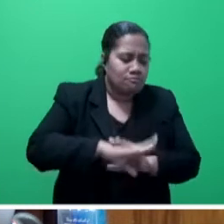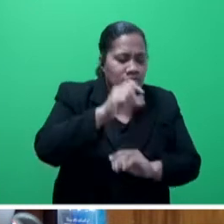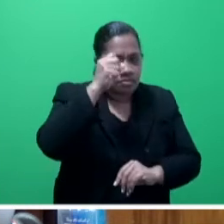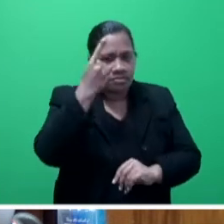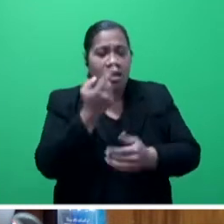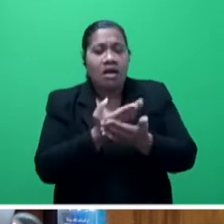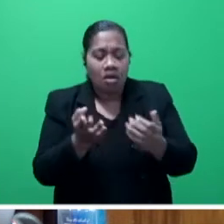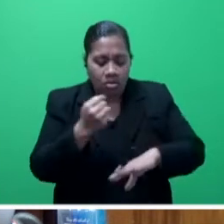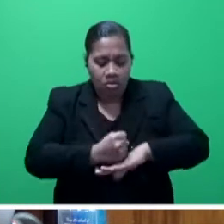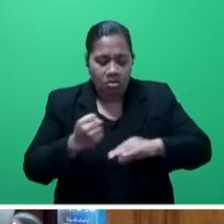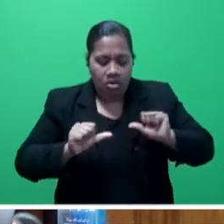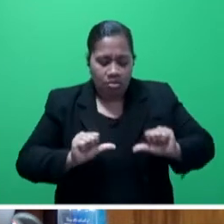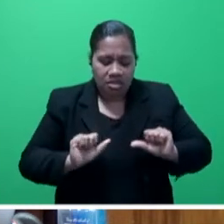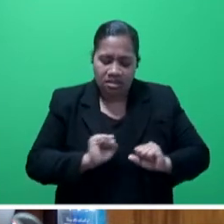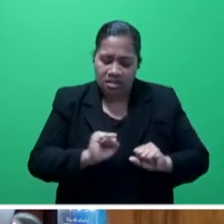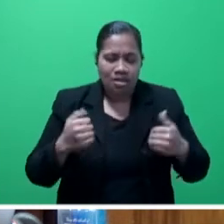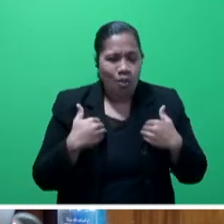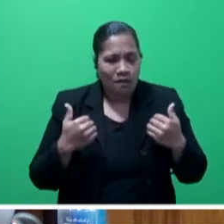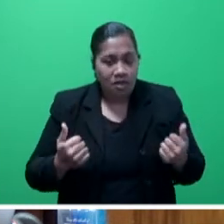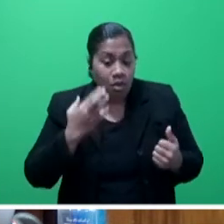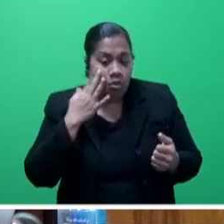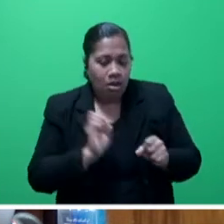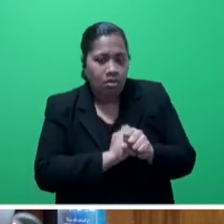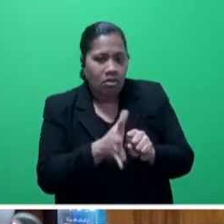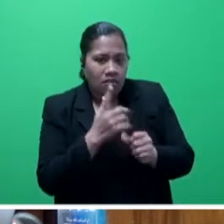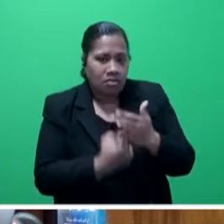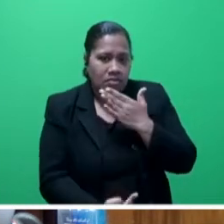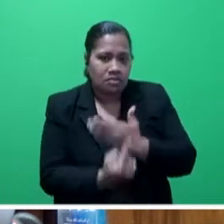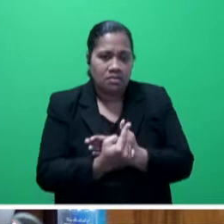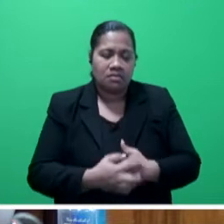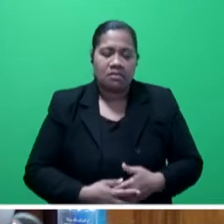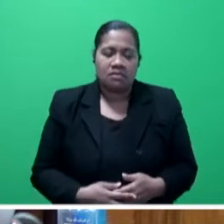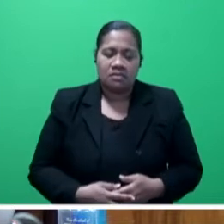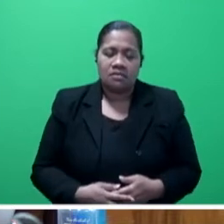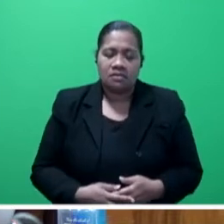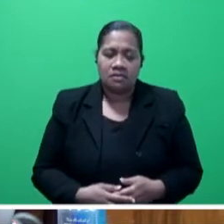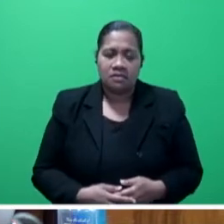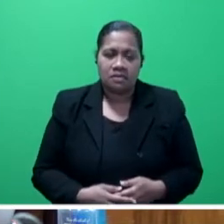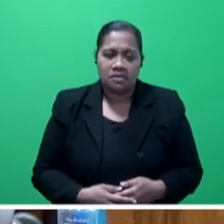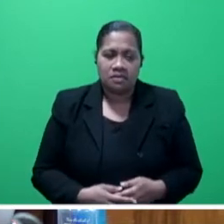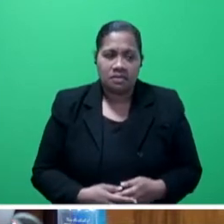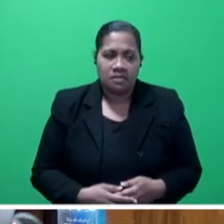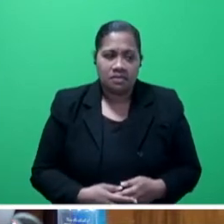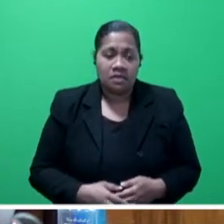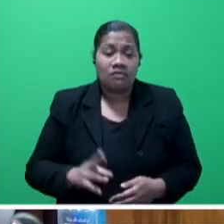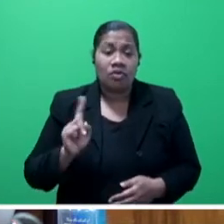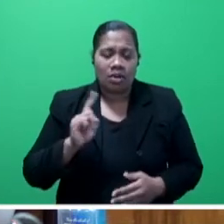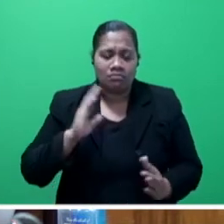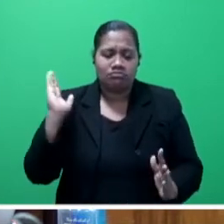our government protected their welfare during the COVID-19 crisis against their calls for complete shutdown of the